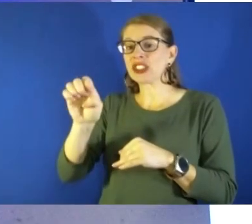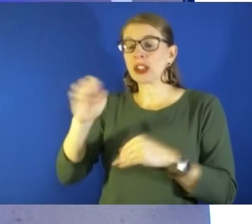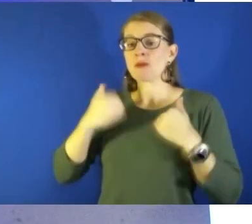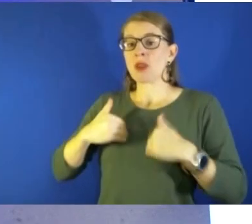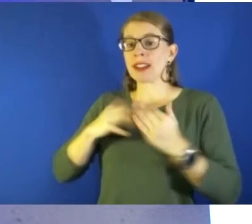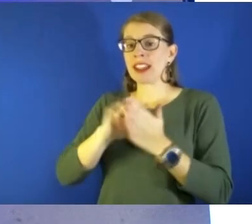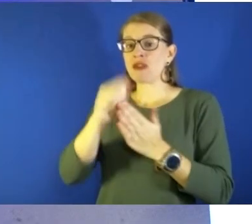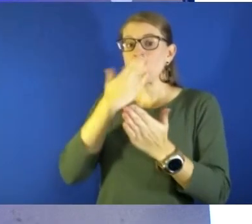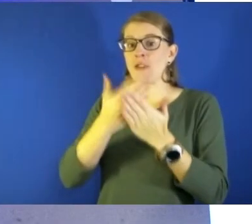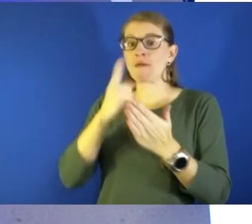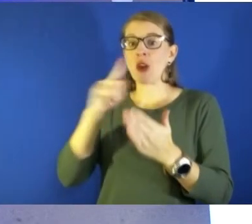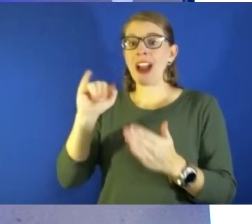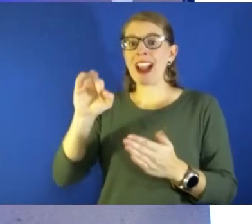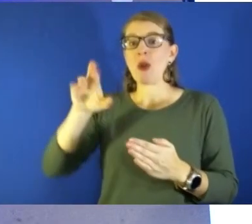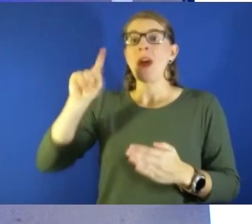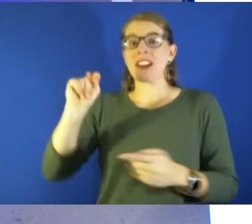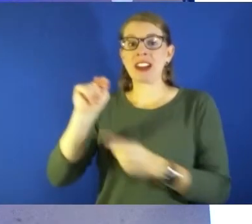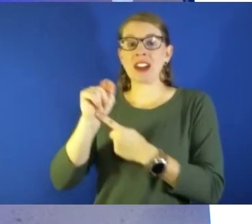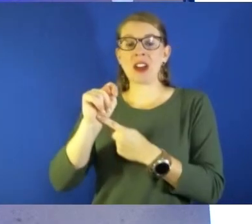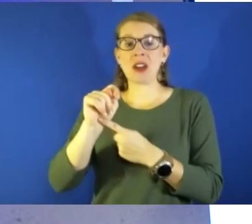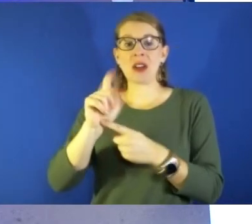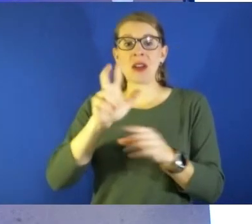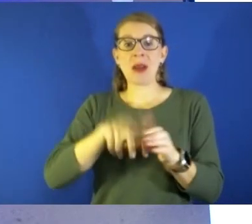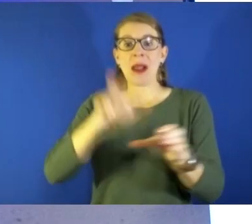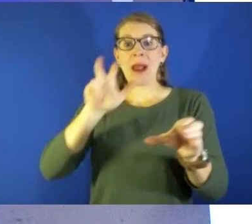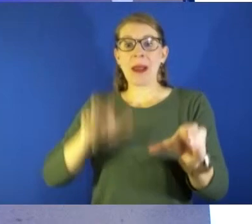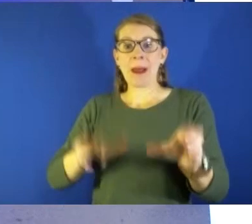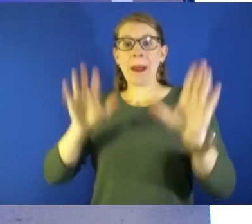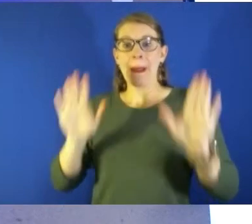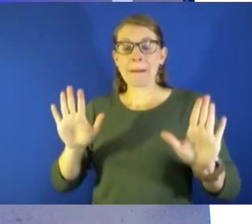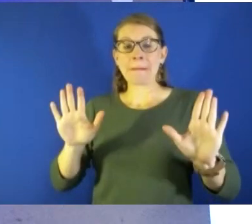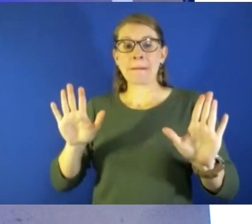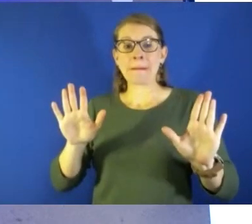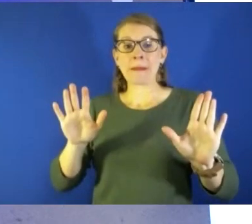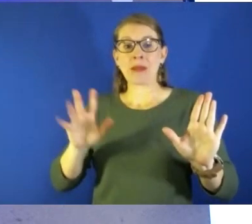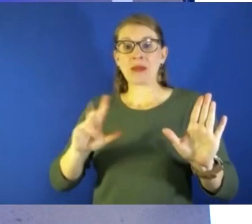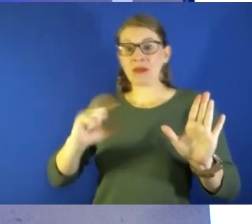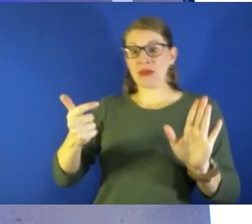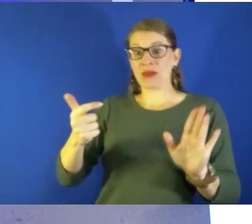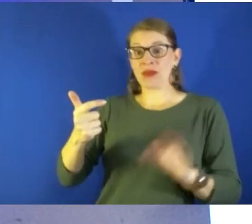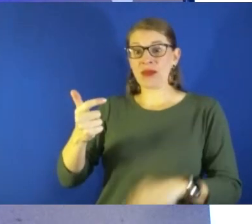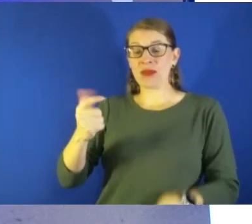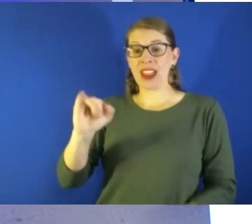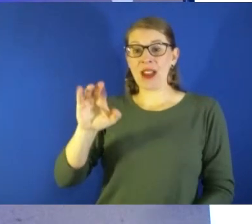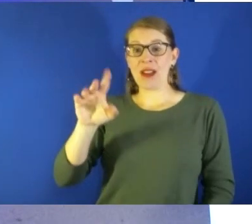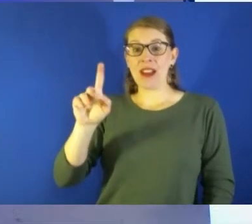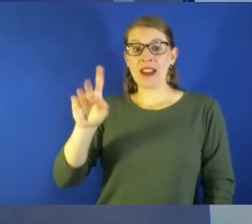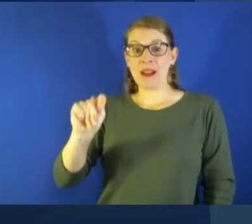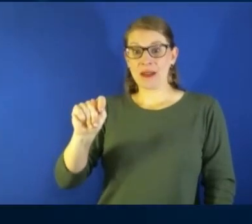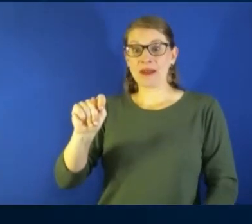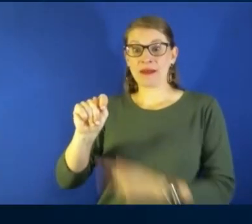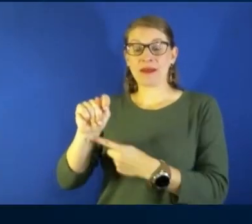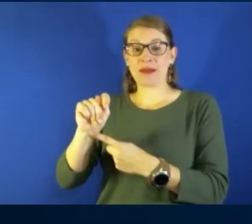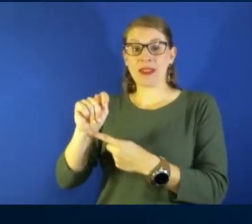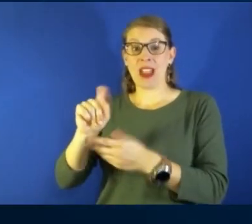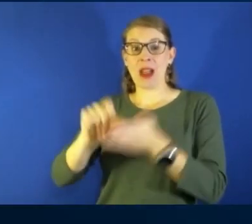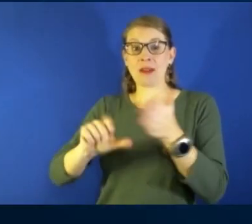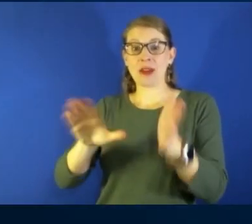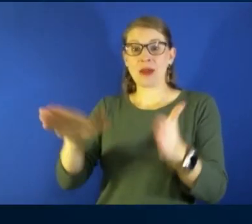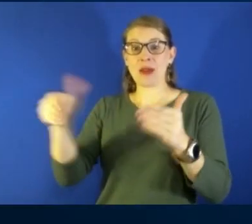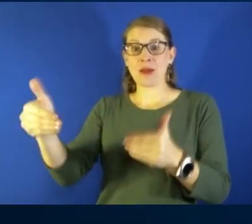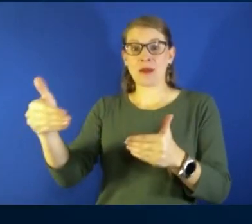going to step back out Great. into up at where all the action is, out to where our operating room, our IORT,